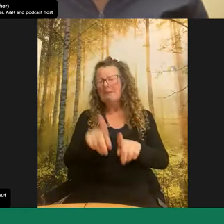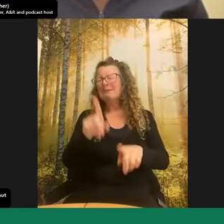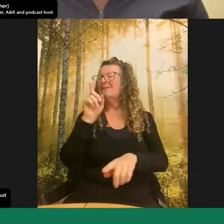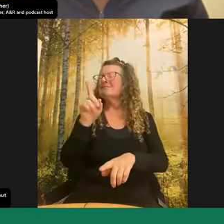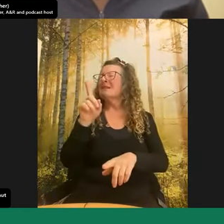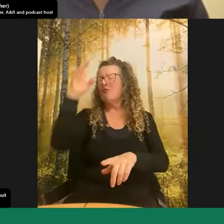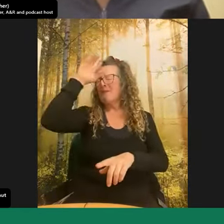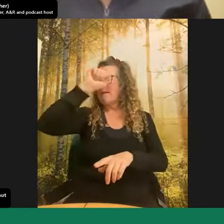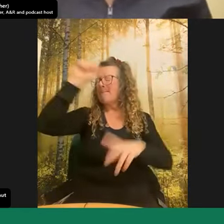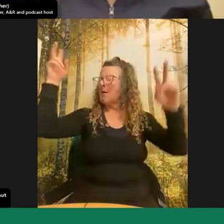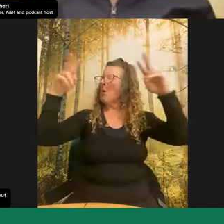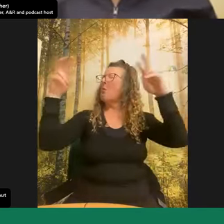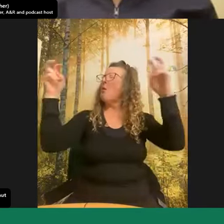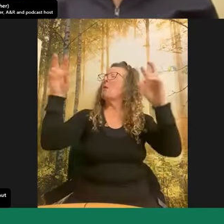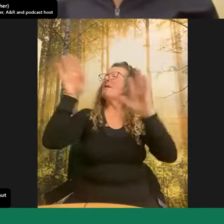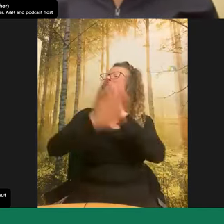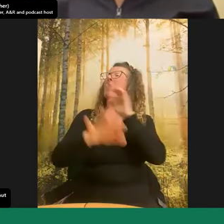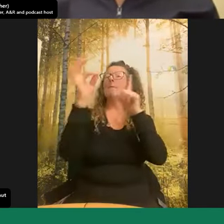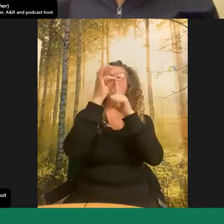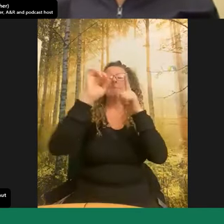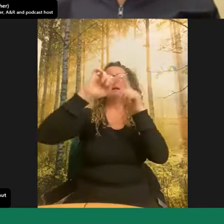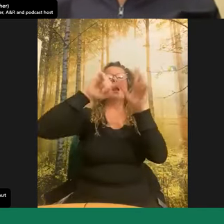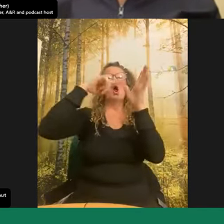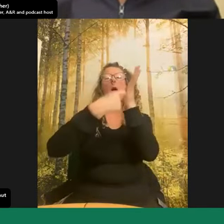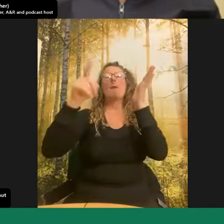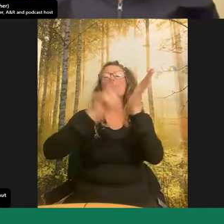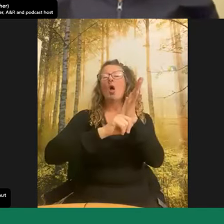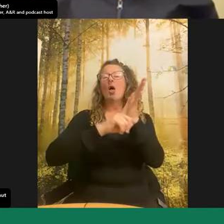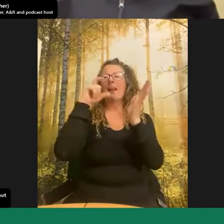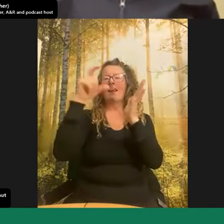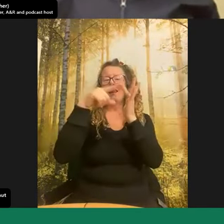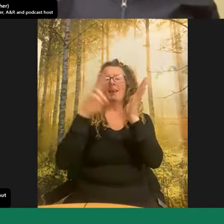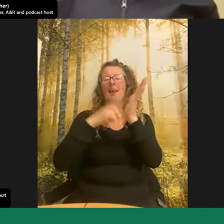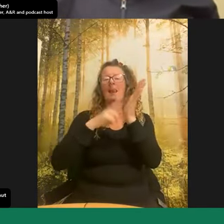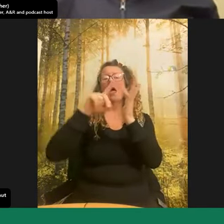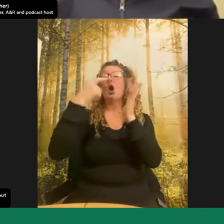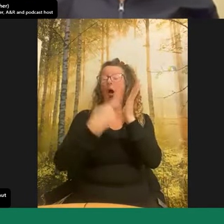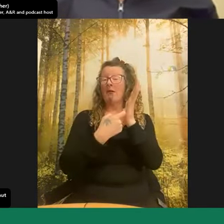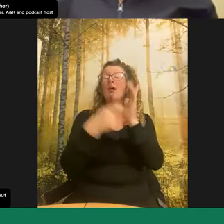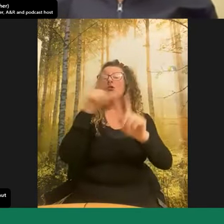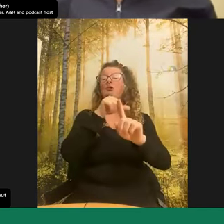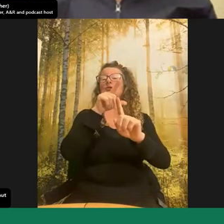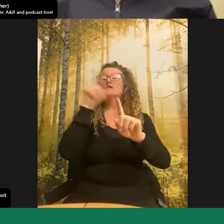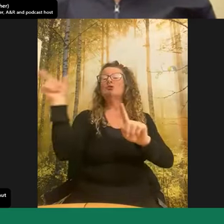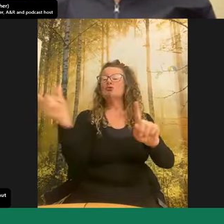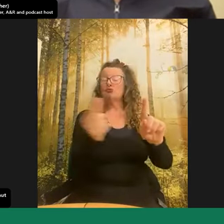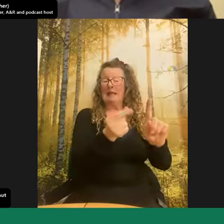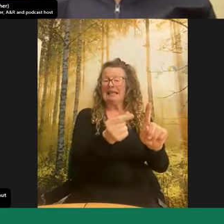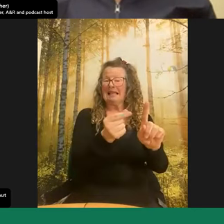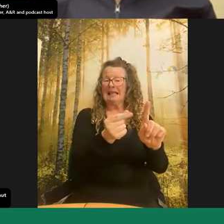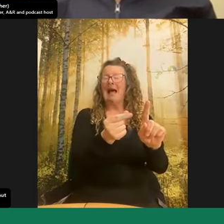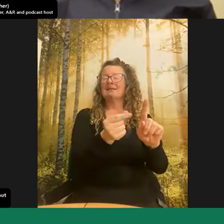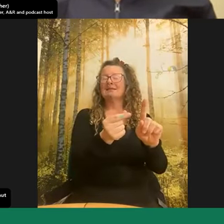quote from Pearl Connor, who years ago, who was a Trinidadian, she was an activist